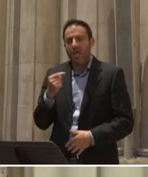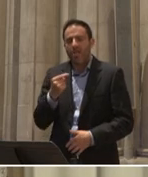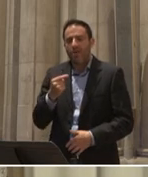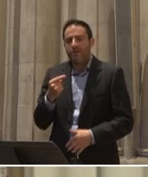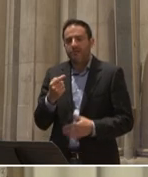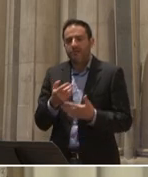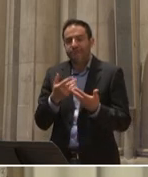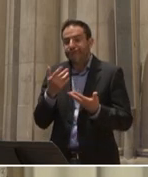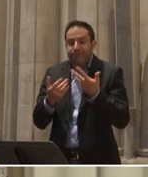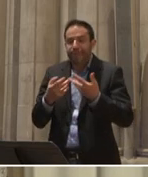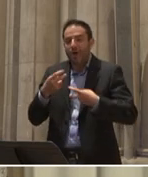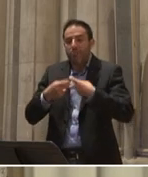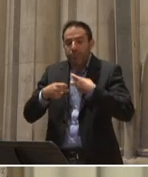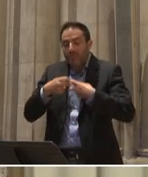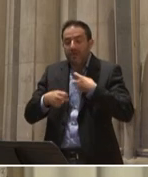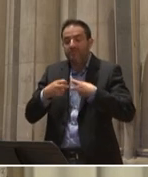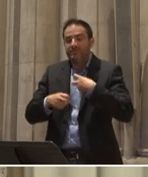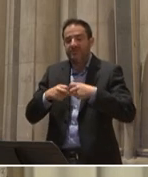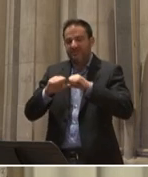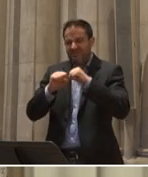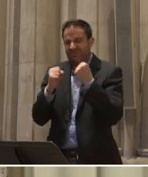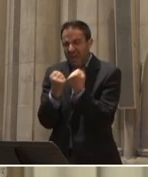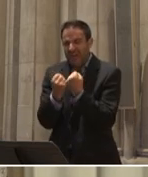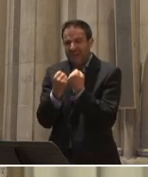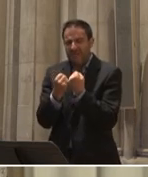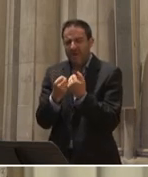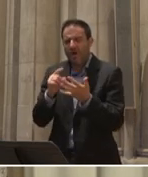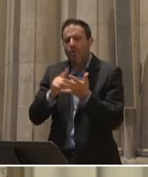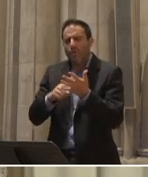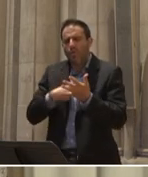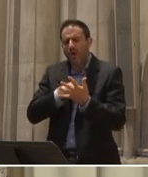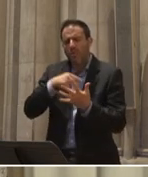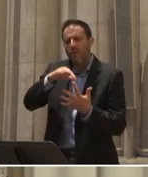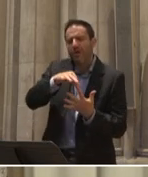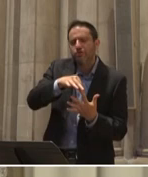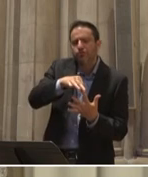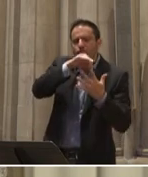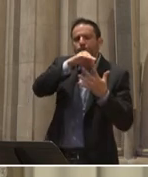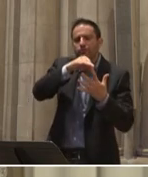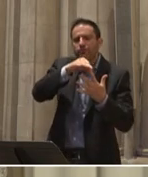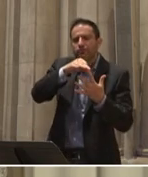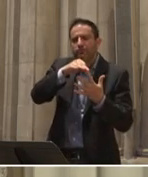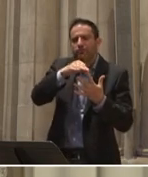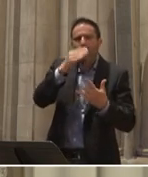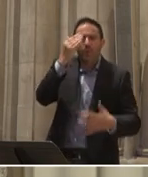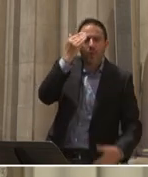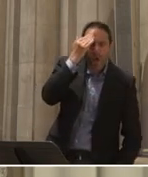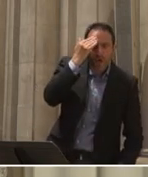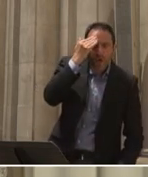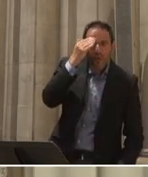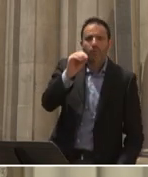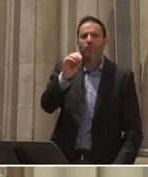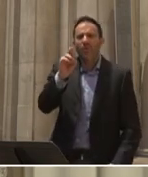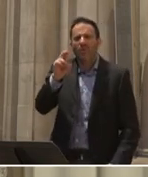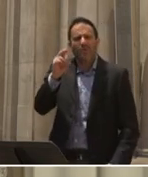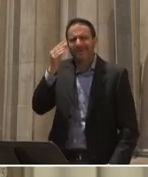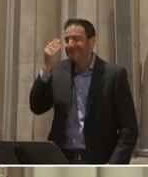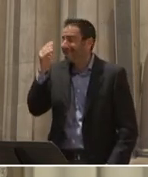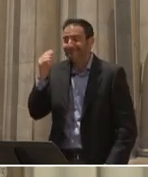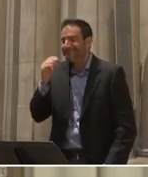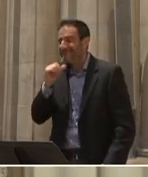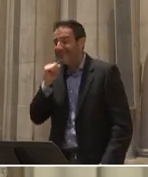as individuals and as society, and implications about what we choose to know or not know